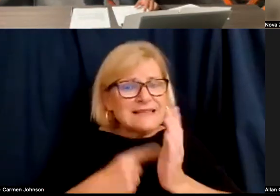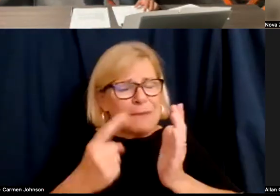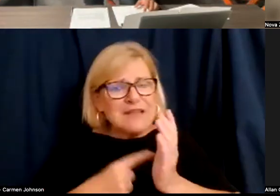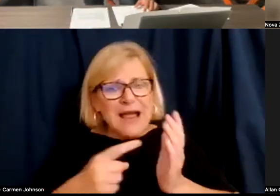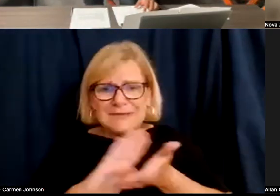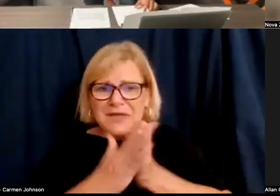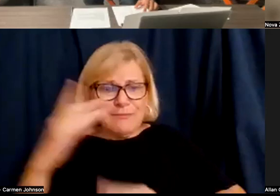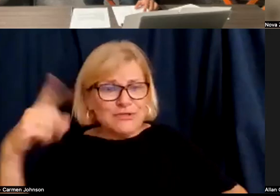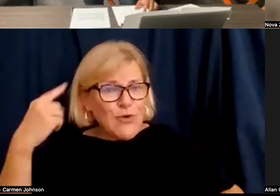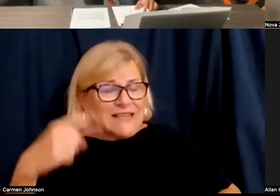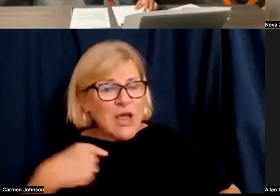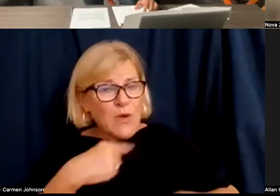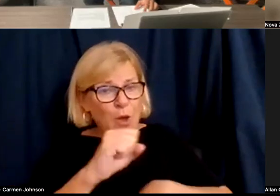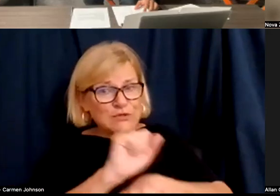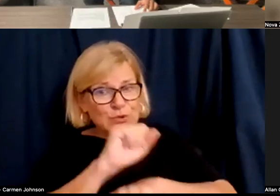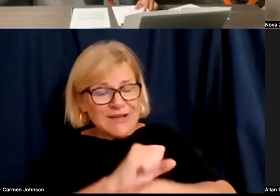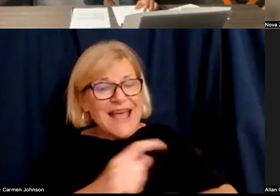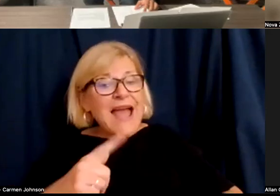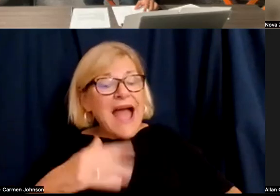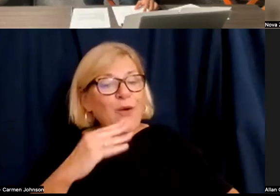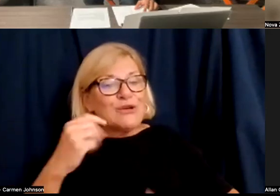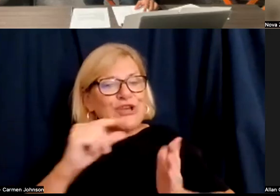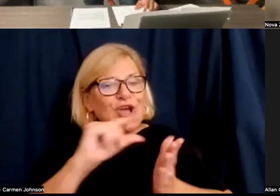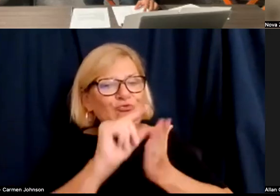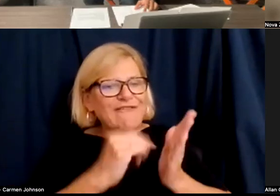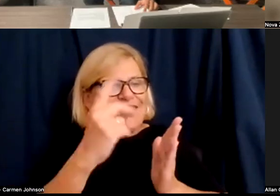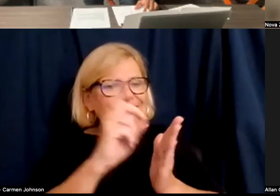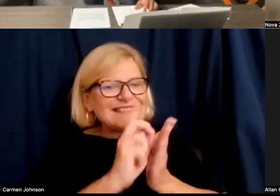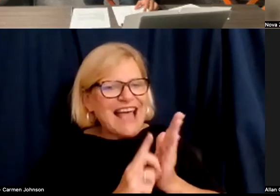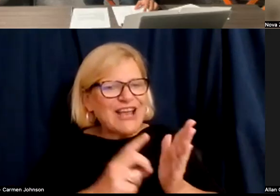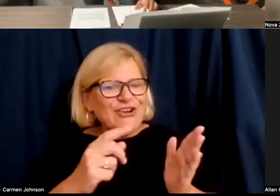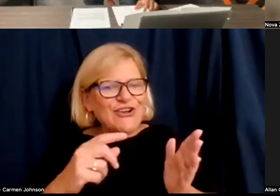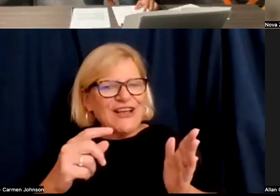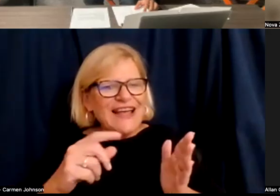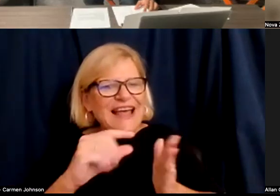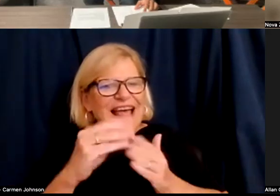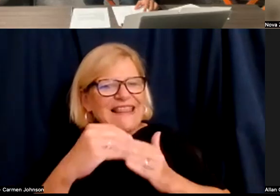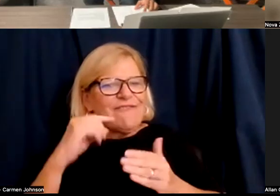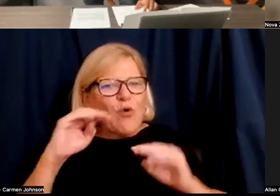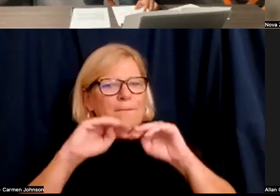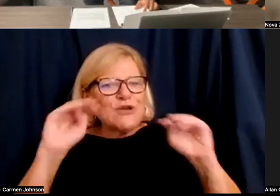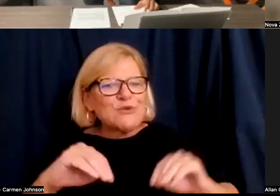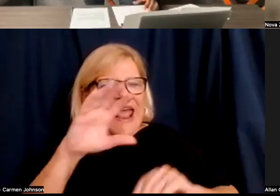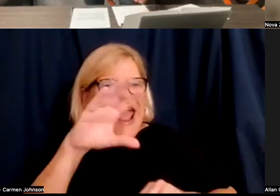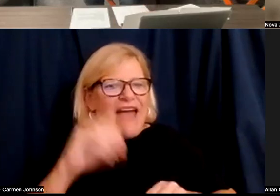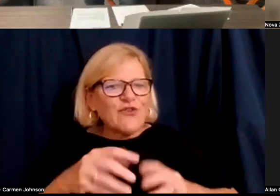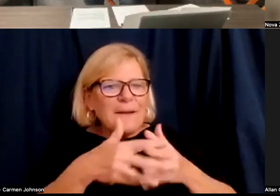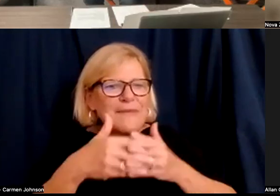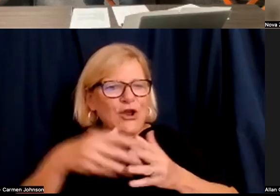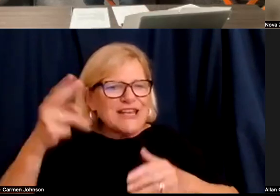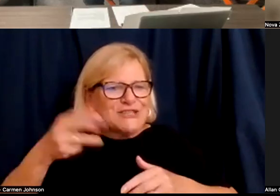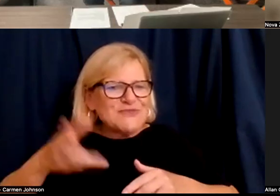really crazy. Like when I was working, I was a graphic designer, the lead graphic designer for the Museum of African American History at one